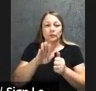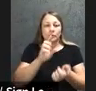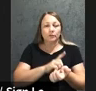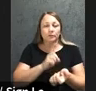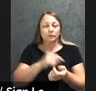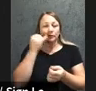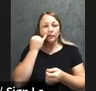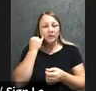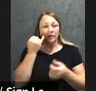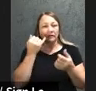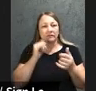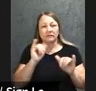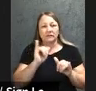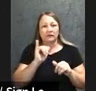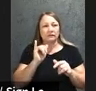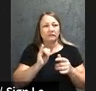COVID infection.